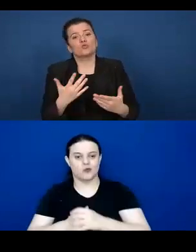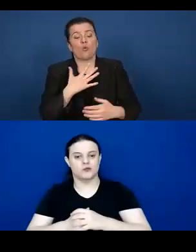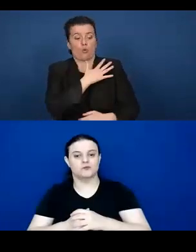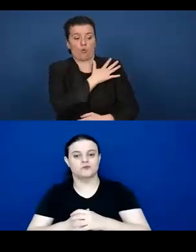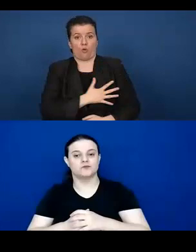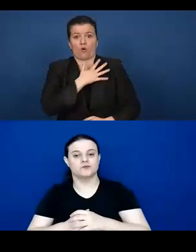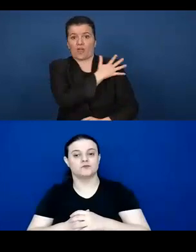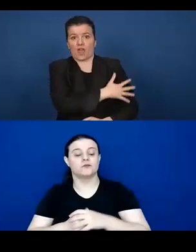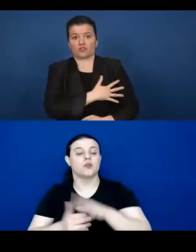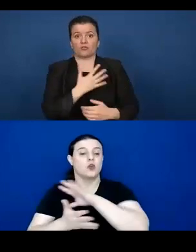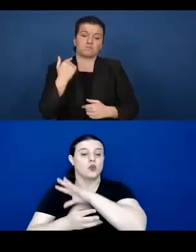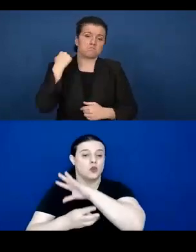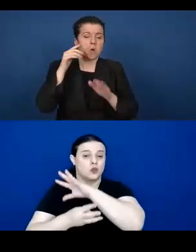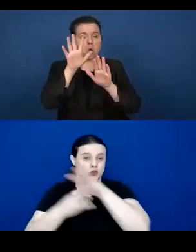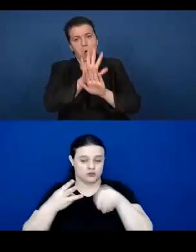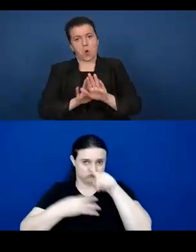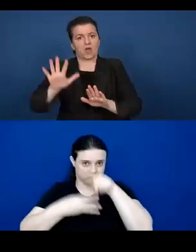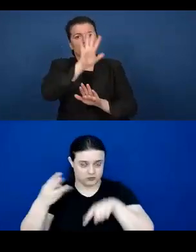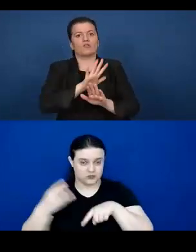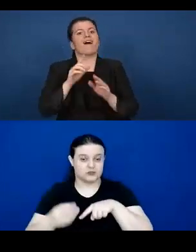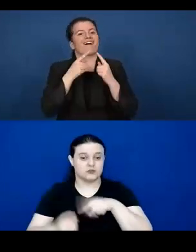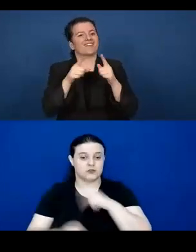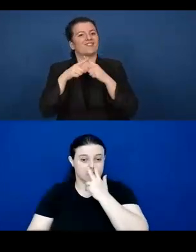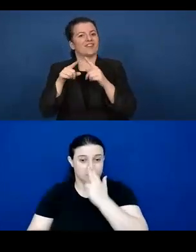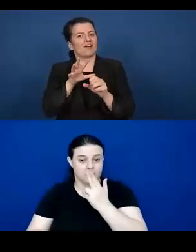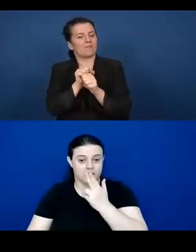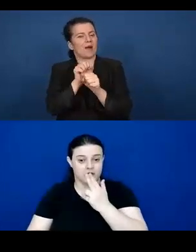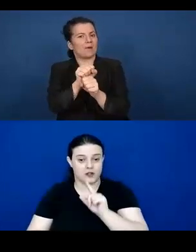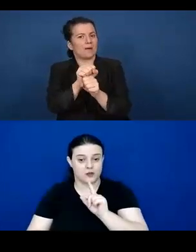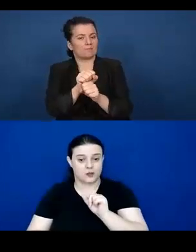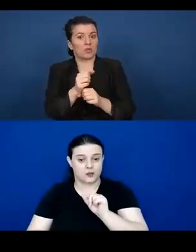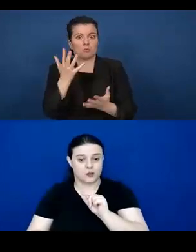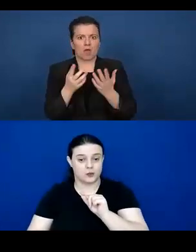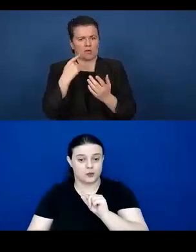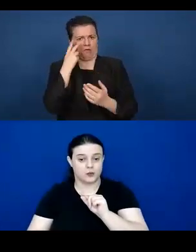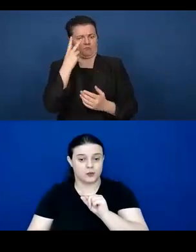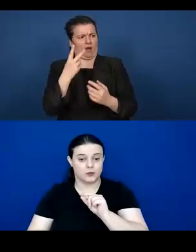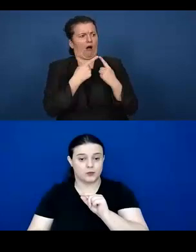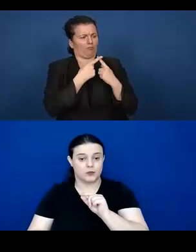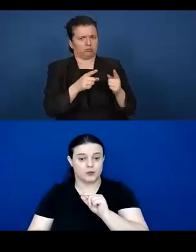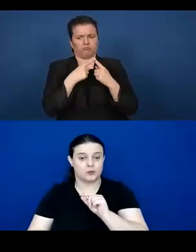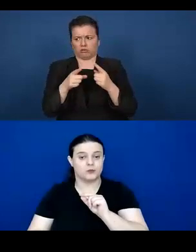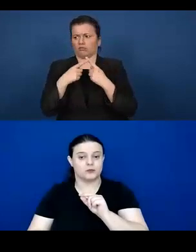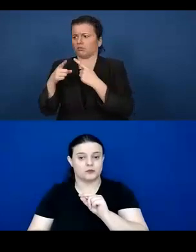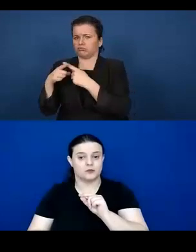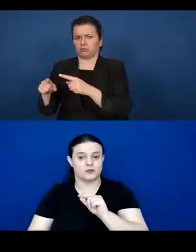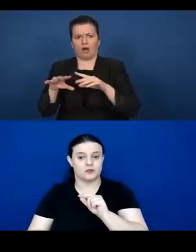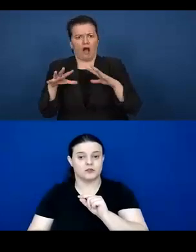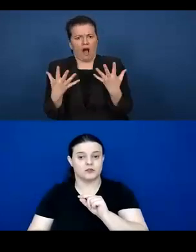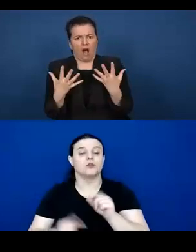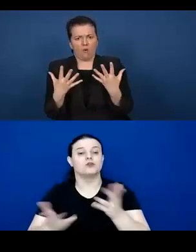all sounds like, well, it's almost impossible to use such stimulation